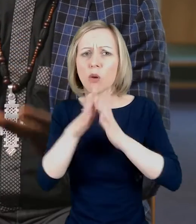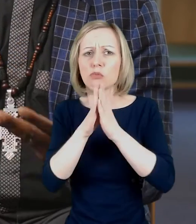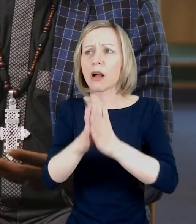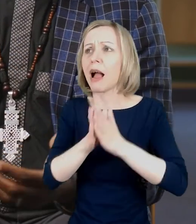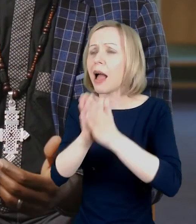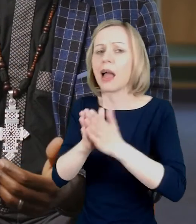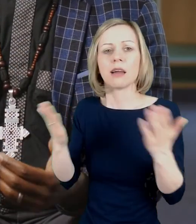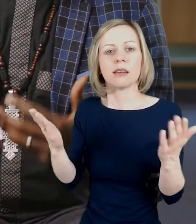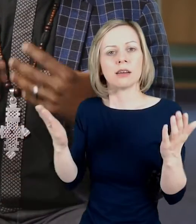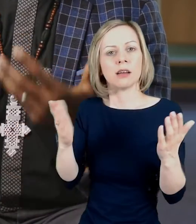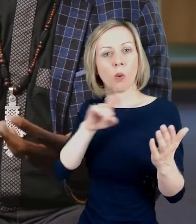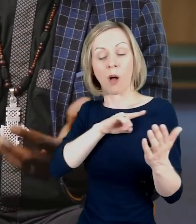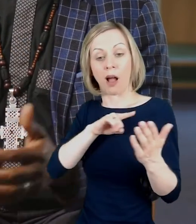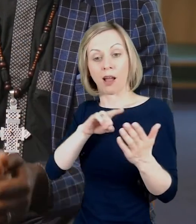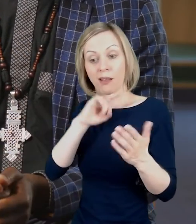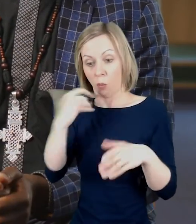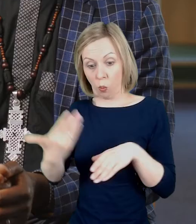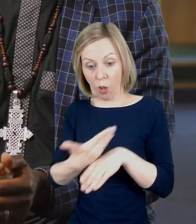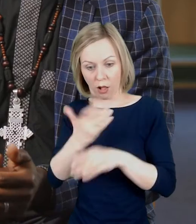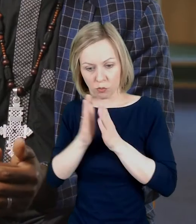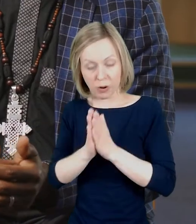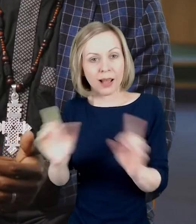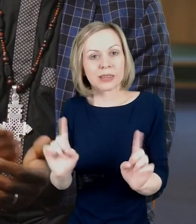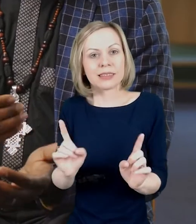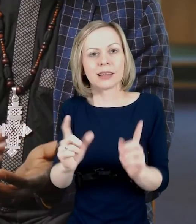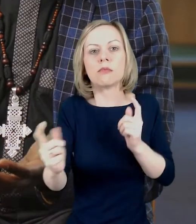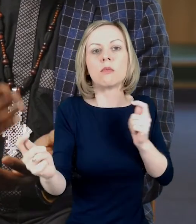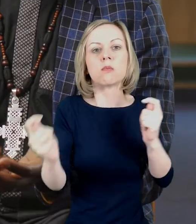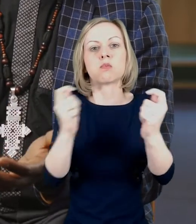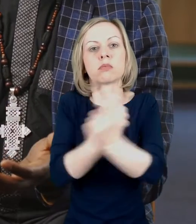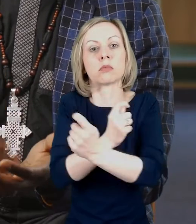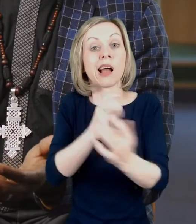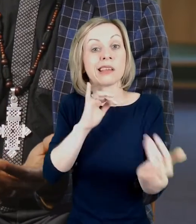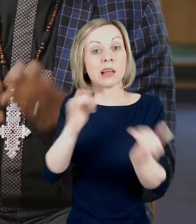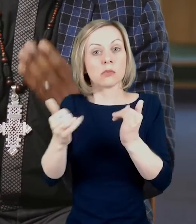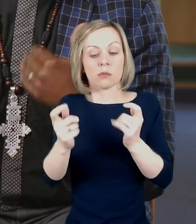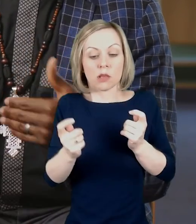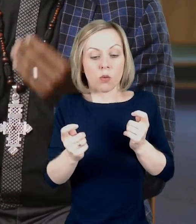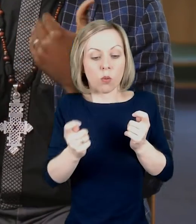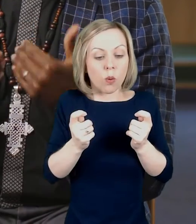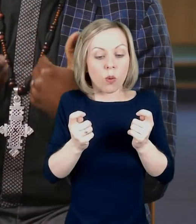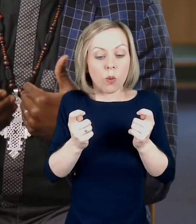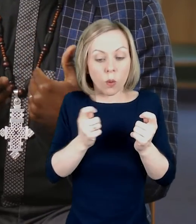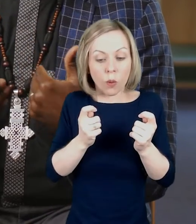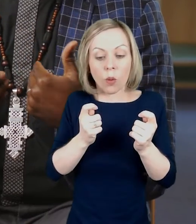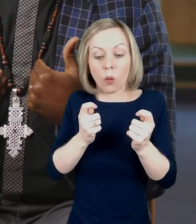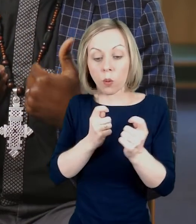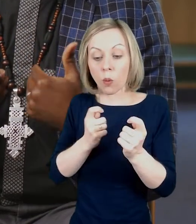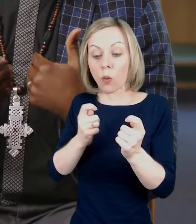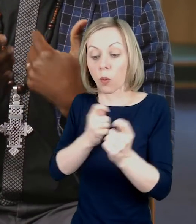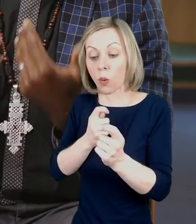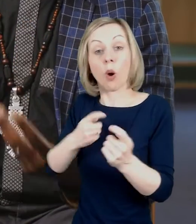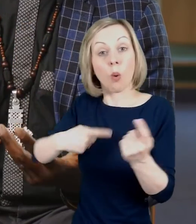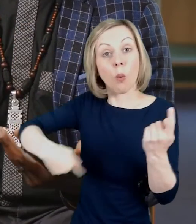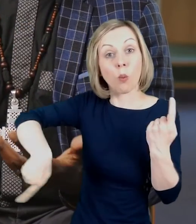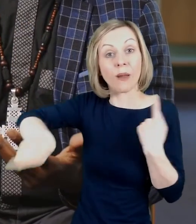is transformation. And that transformation is sometimes a slow process. And we ourselves have been the fruit of those